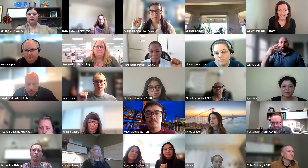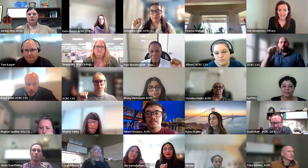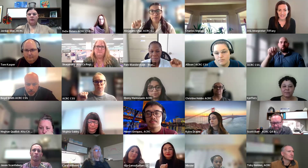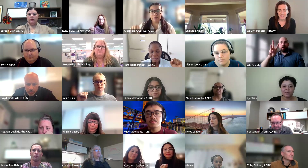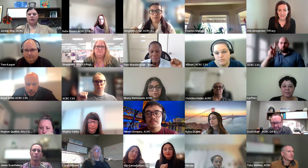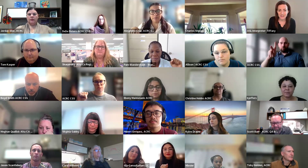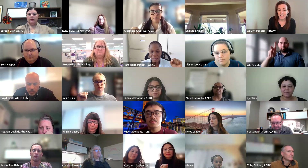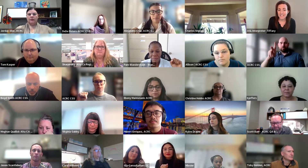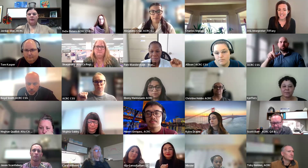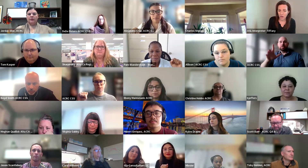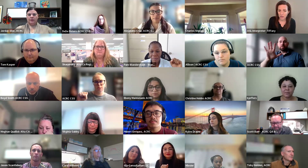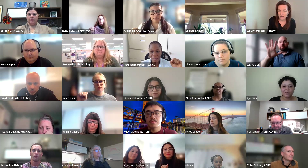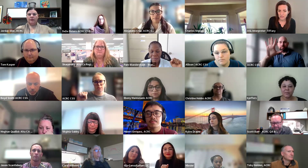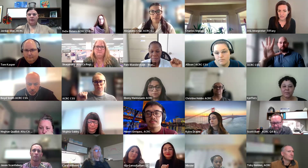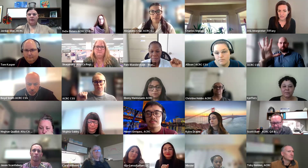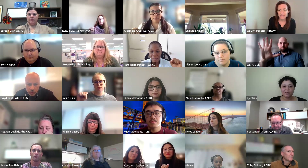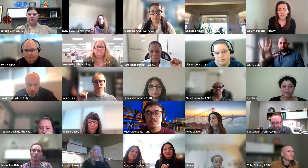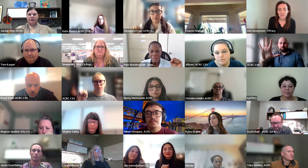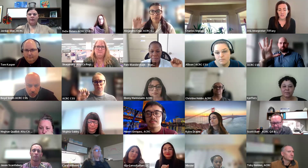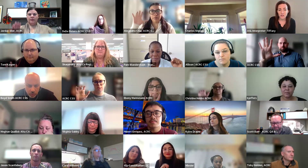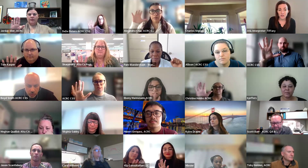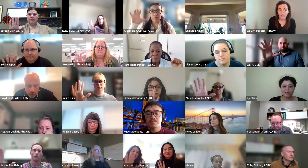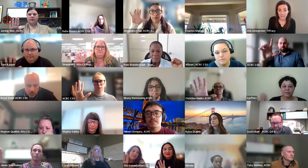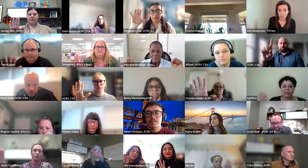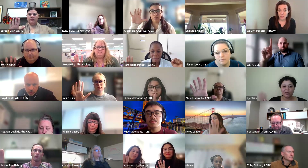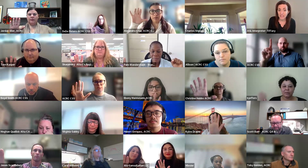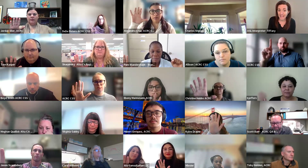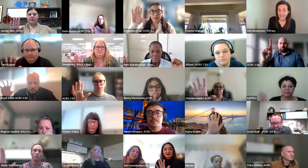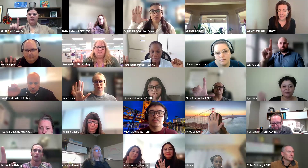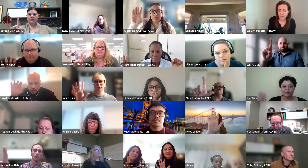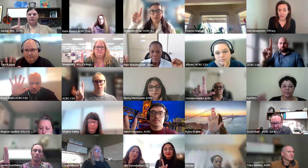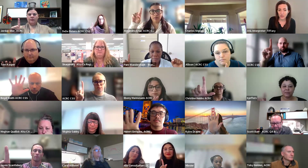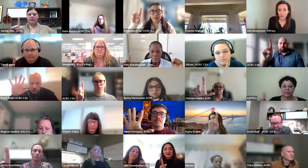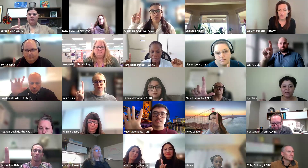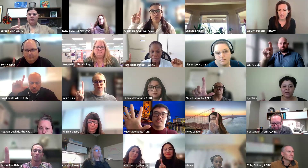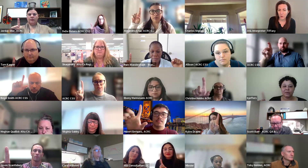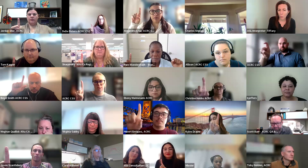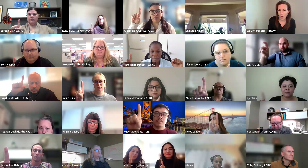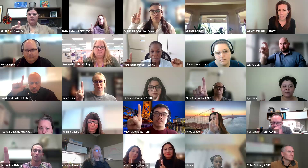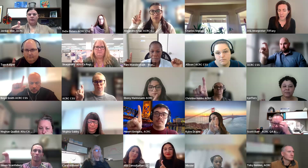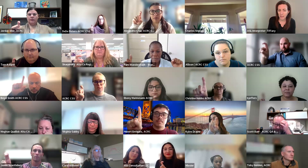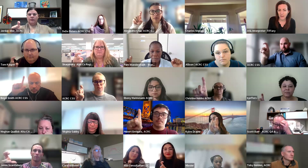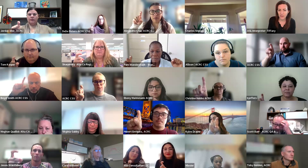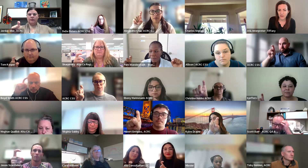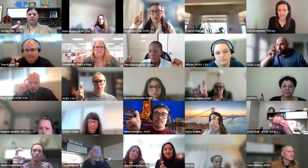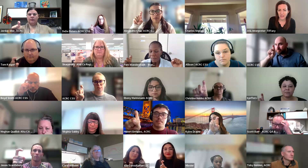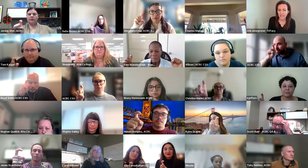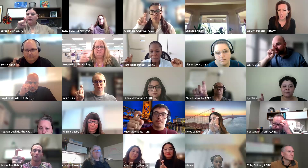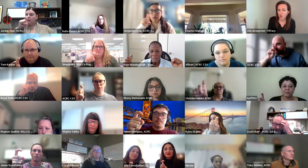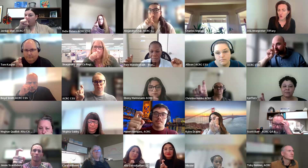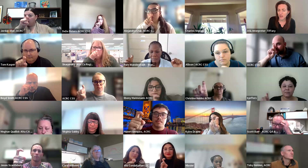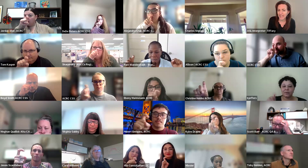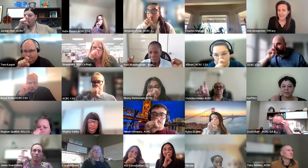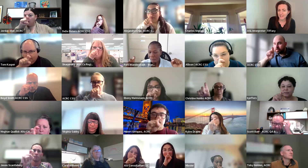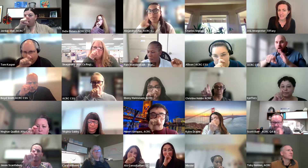So next is Seahawk. So you're going to do a 5-hand shape again. You're going to close to like a 1, and then you're going to kind of